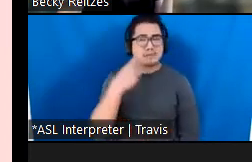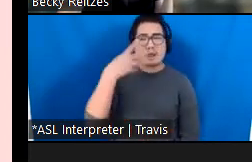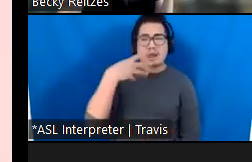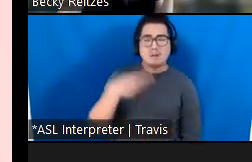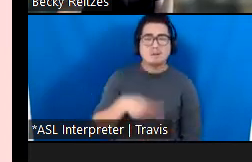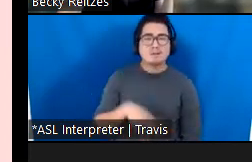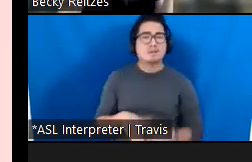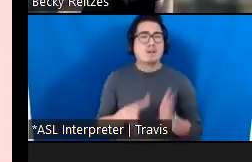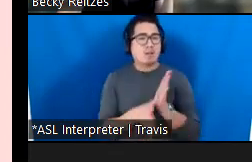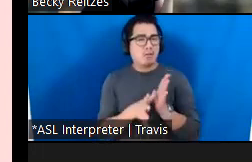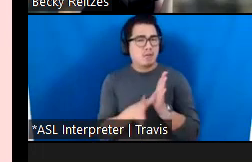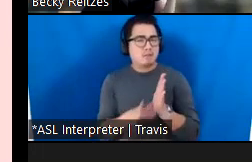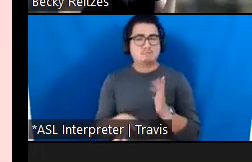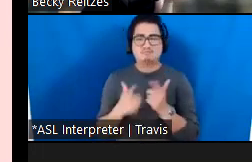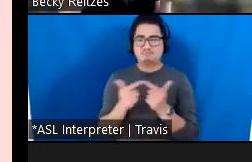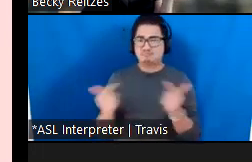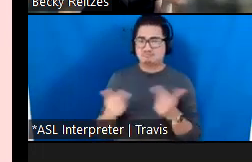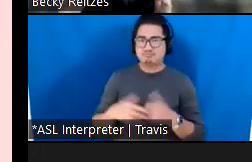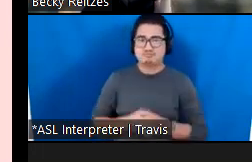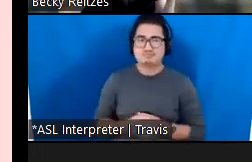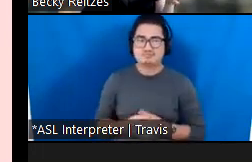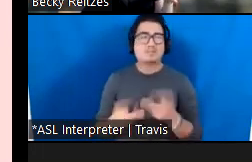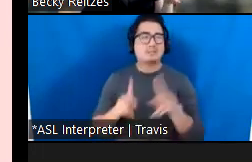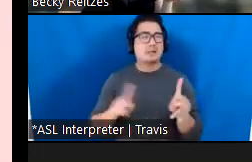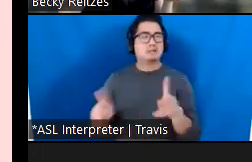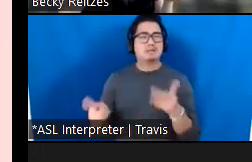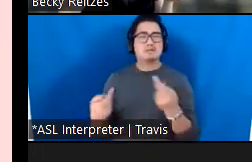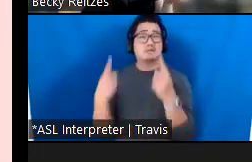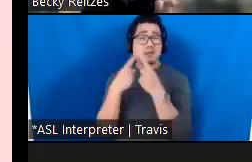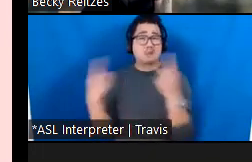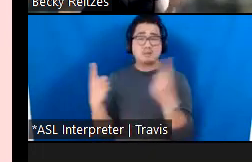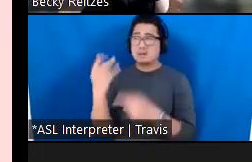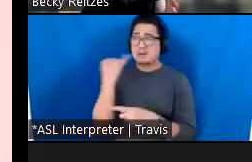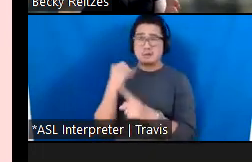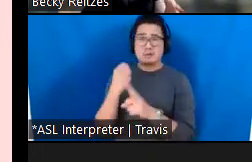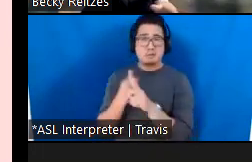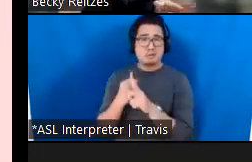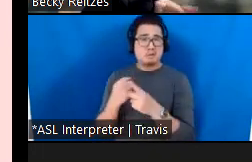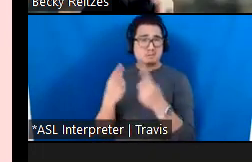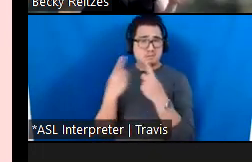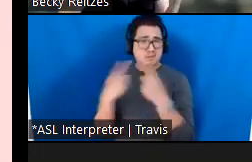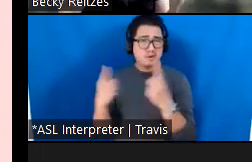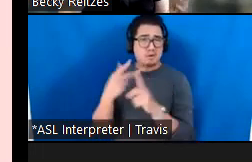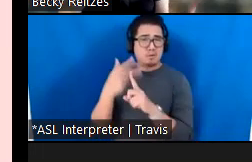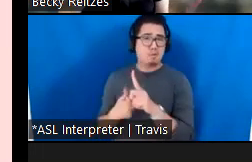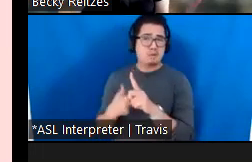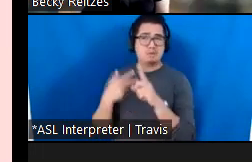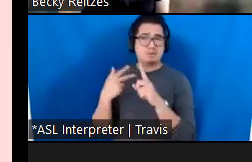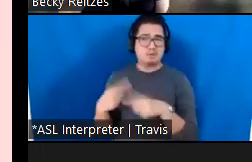you know, you have allergies and you've had allergies for the last 3 months, you don't have to stay home today because you have the allergies